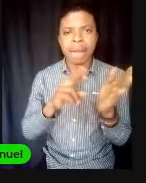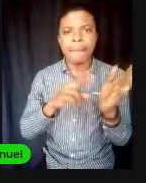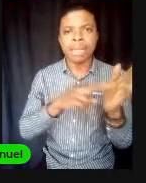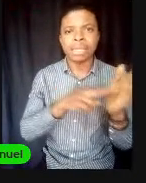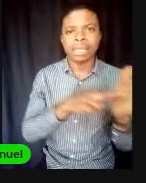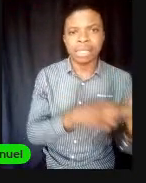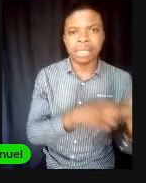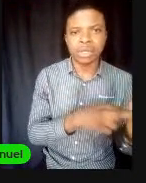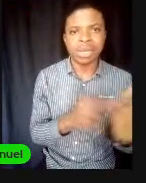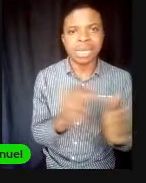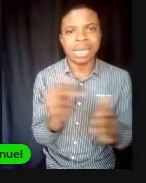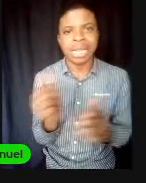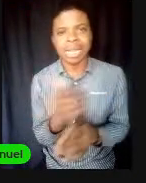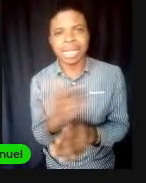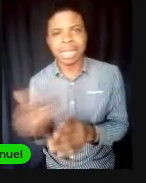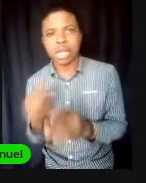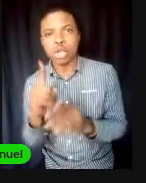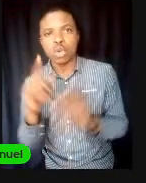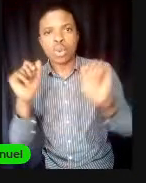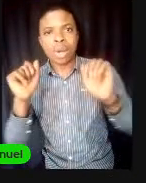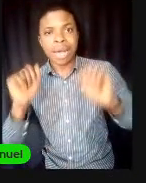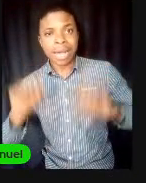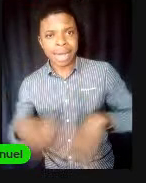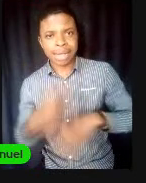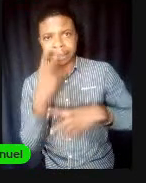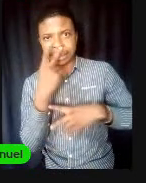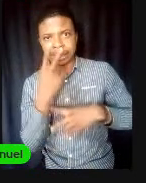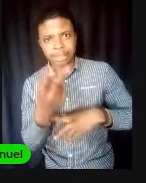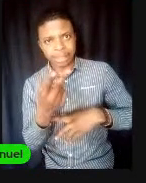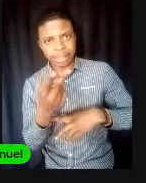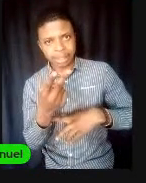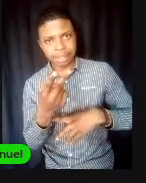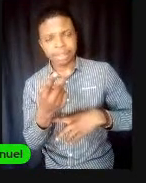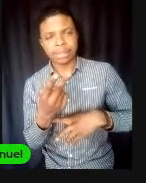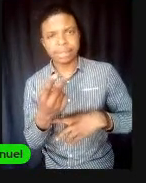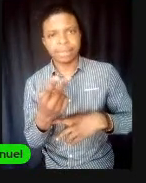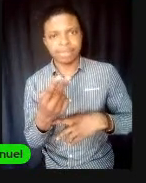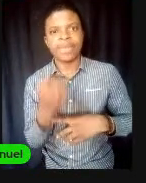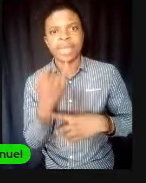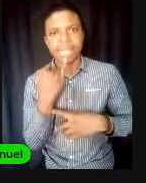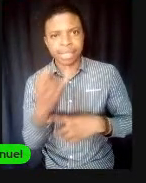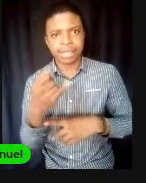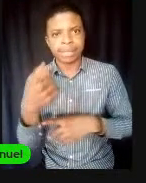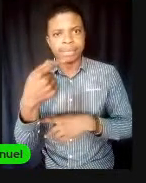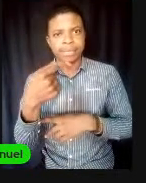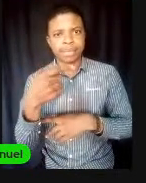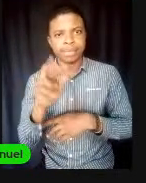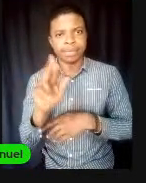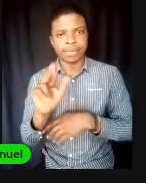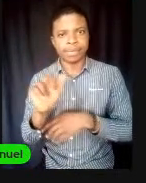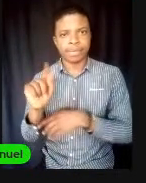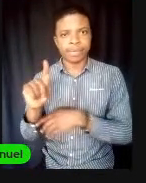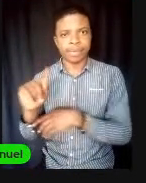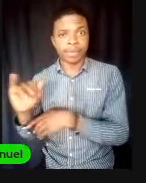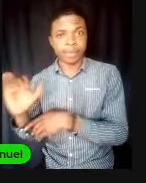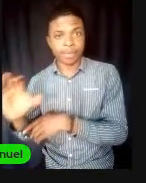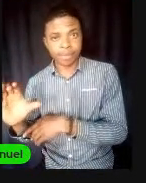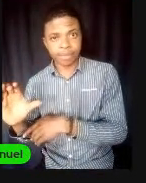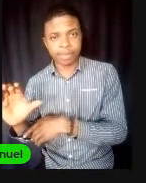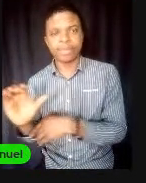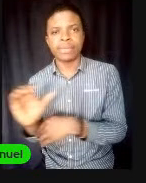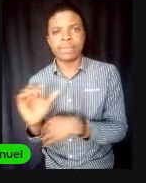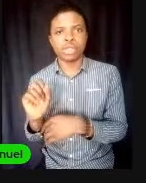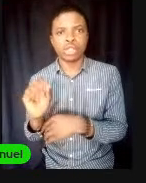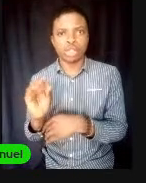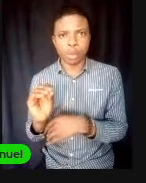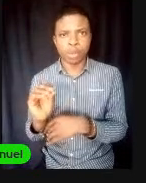Anything you can see, a picture you can see, that is a graphic. Now, graphic design is the process